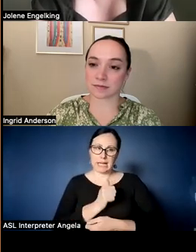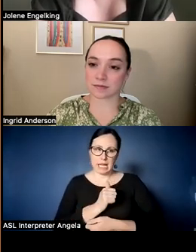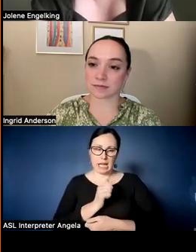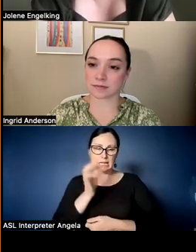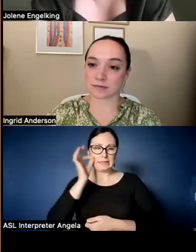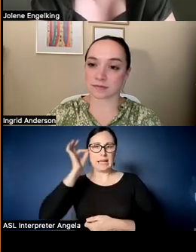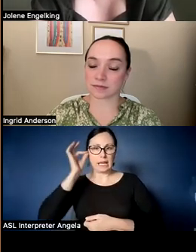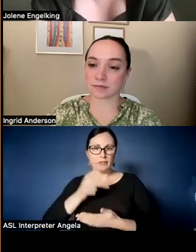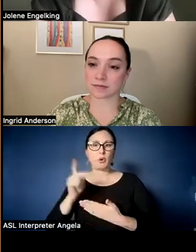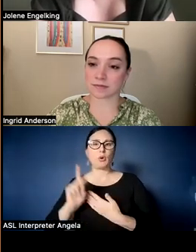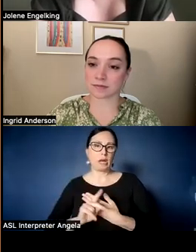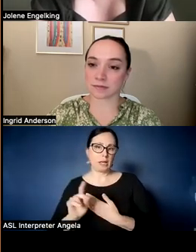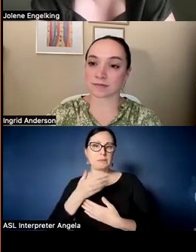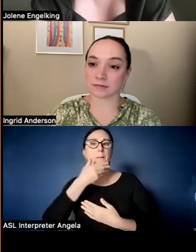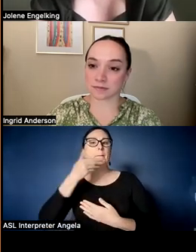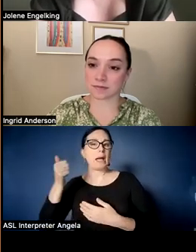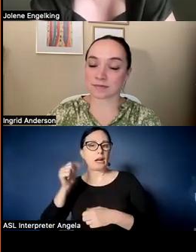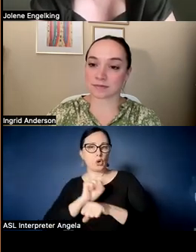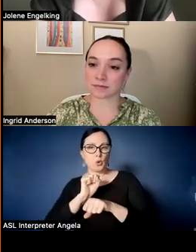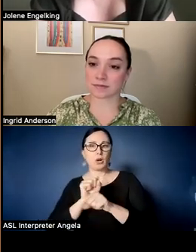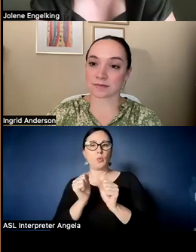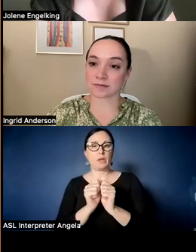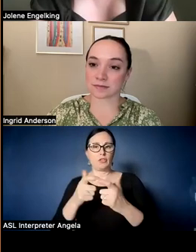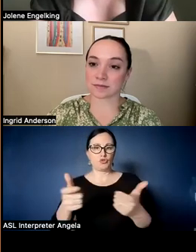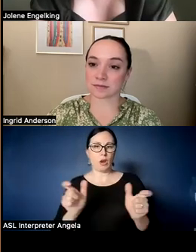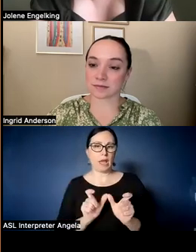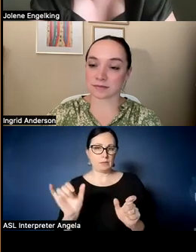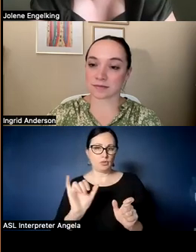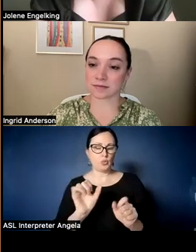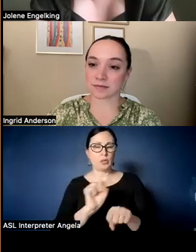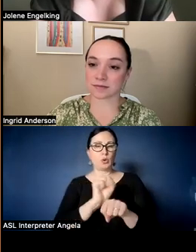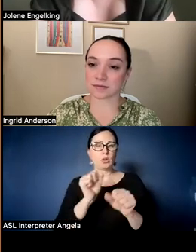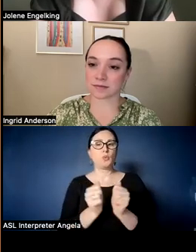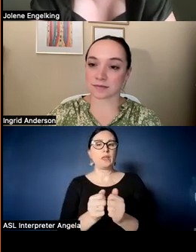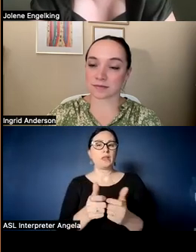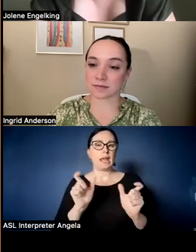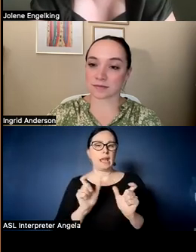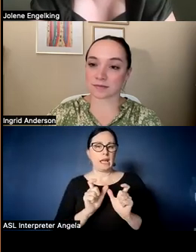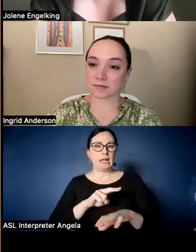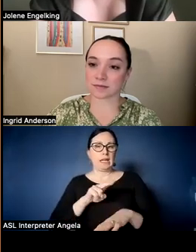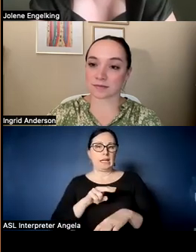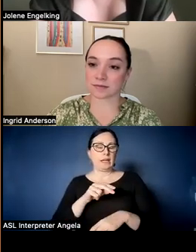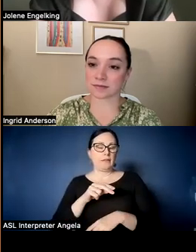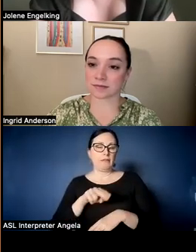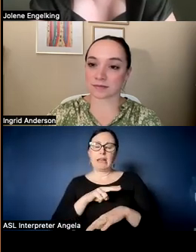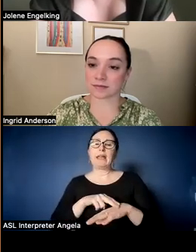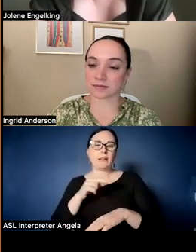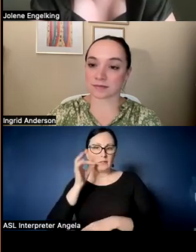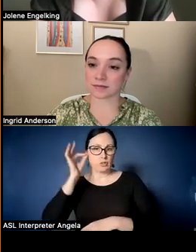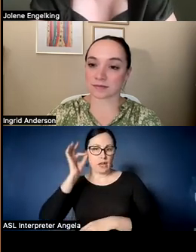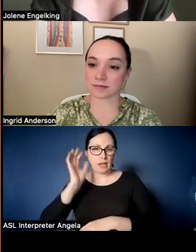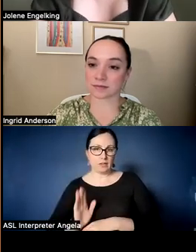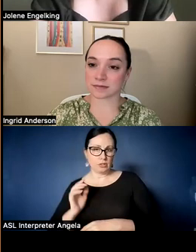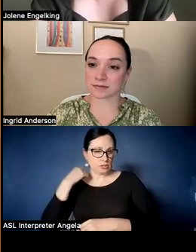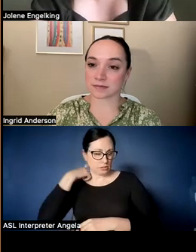non-native programs better work with tribes and work with Native survivors, and that is so important. And